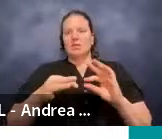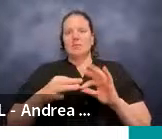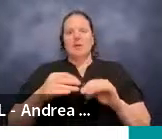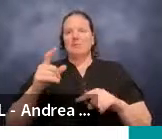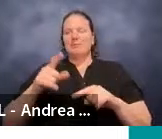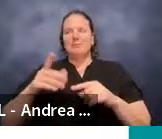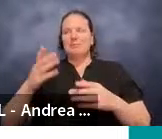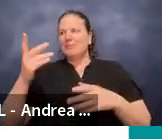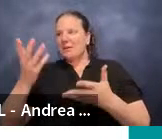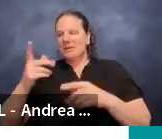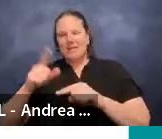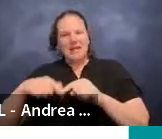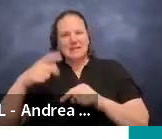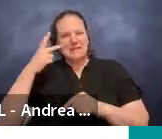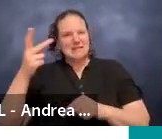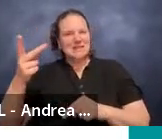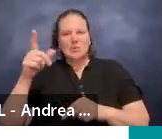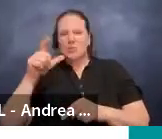them.